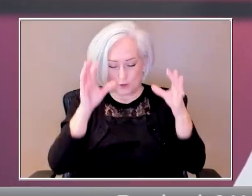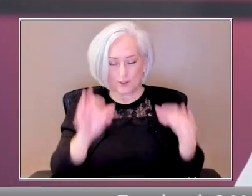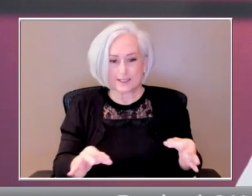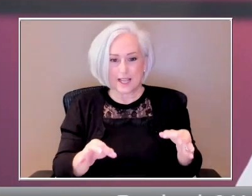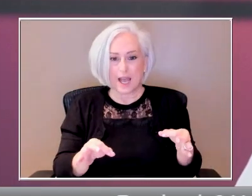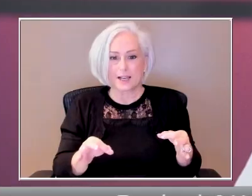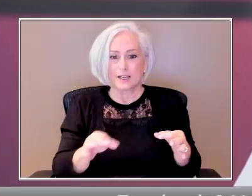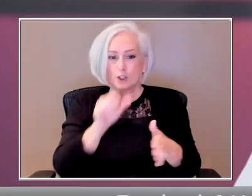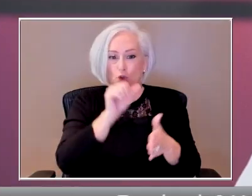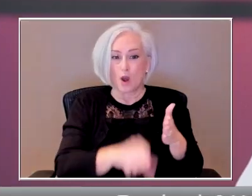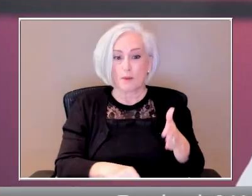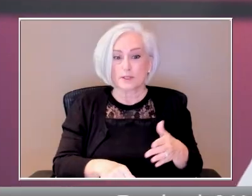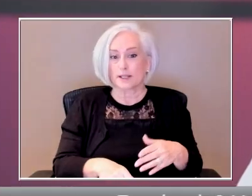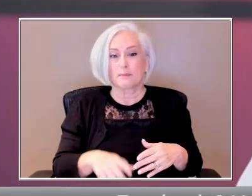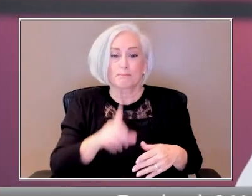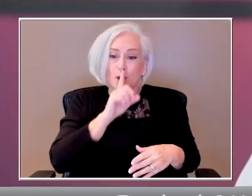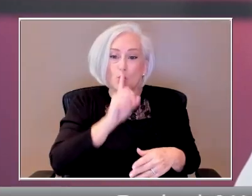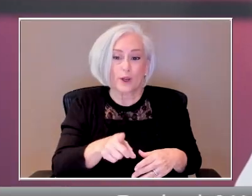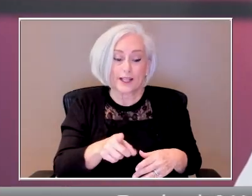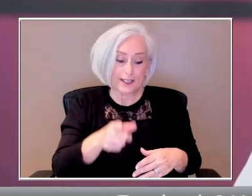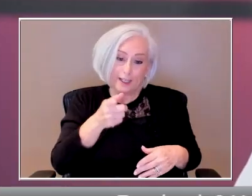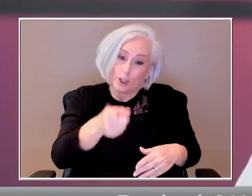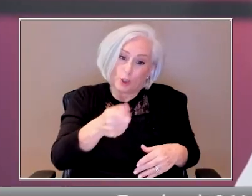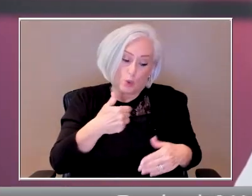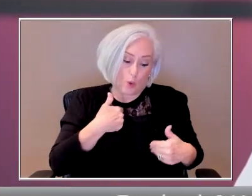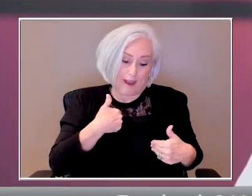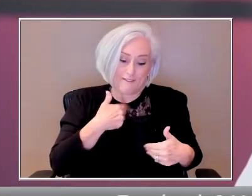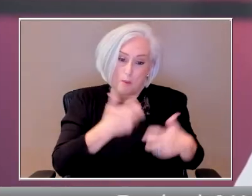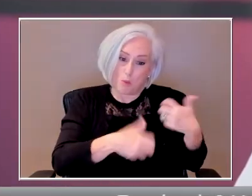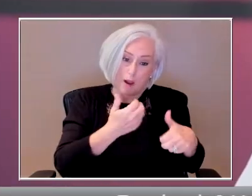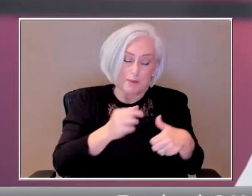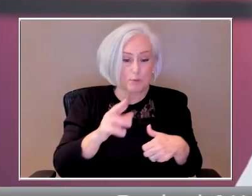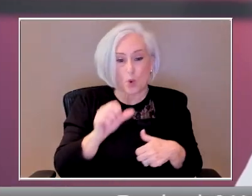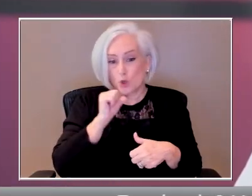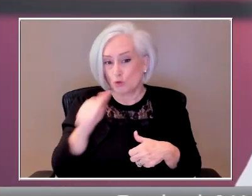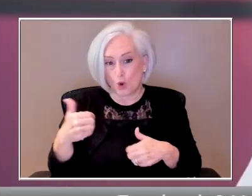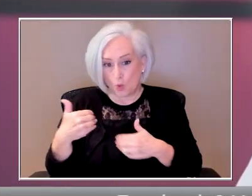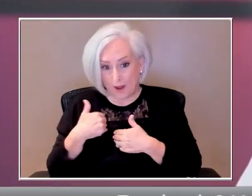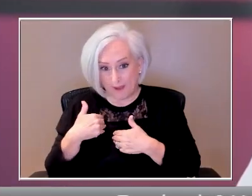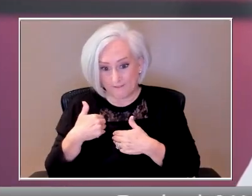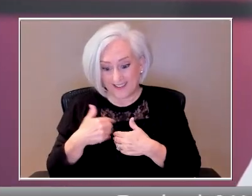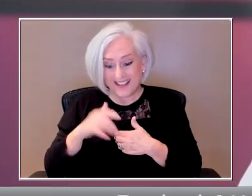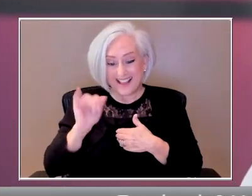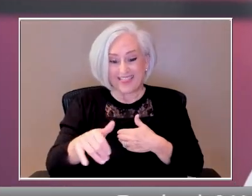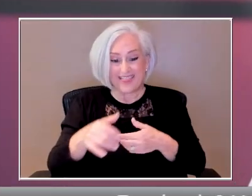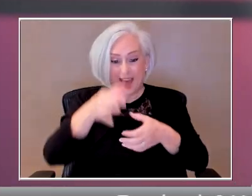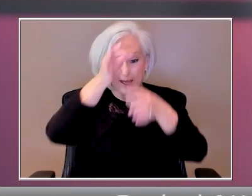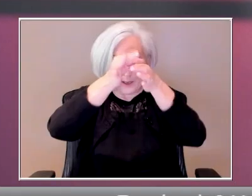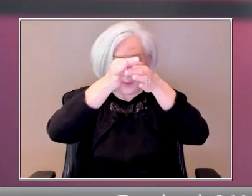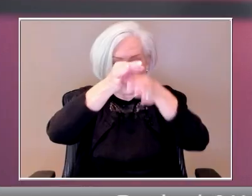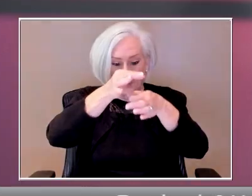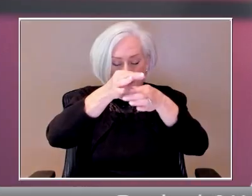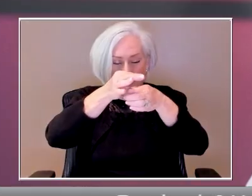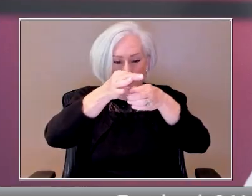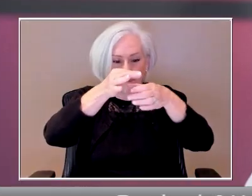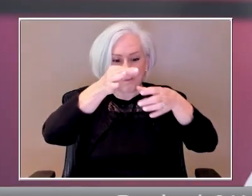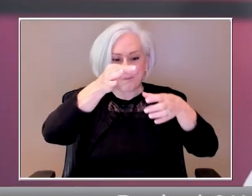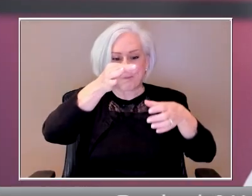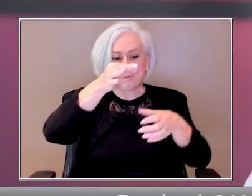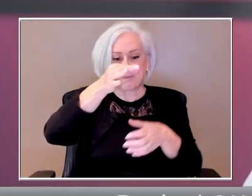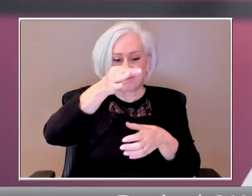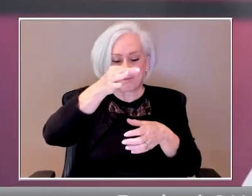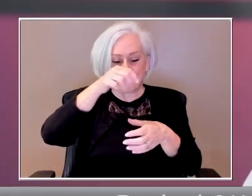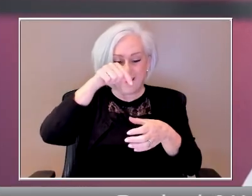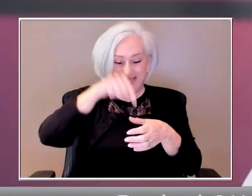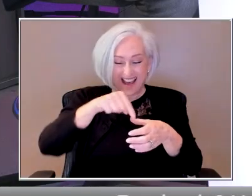complication or you didn't. And, at 7 centimeters, that risk of an aortic complication in 1 year is extremely